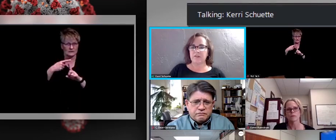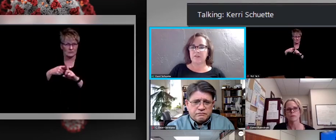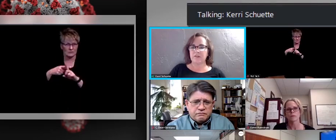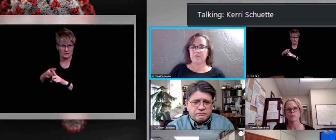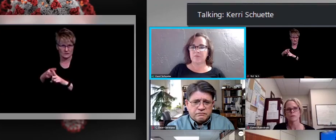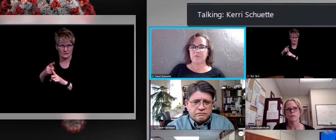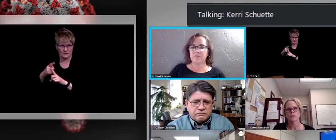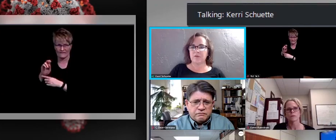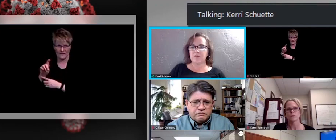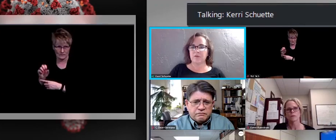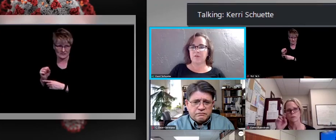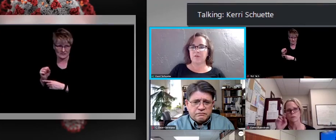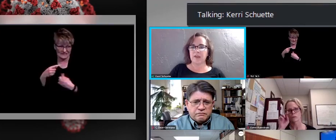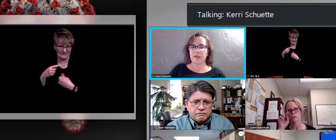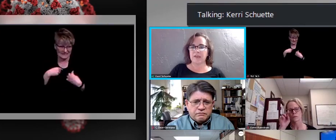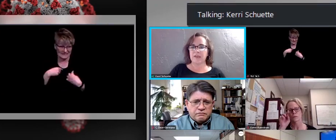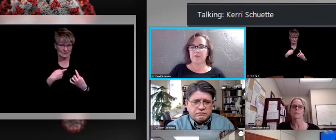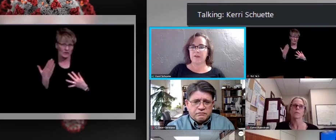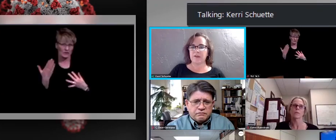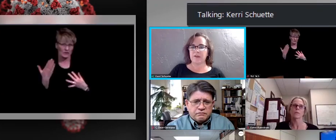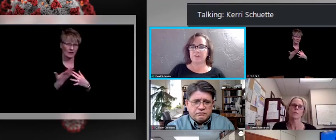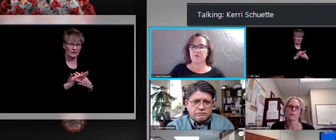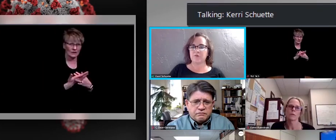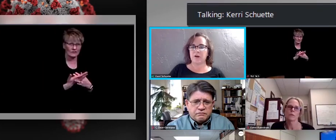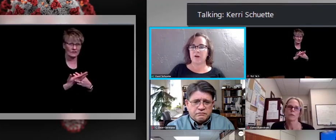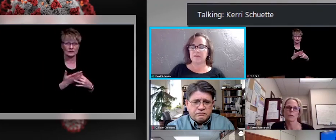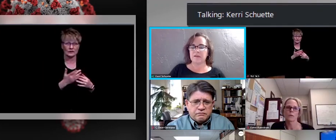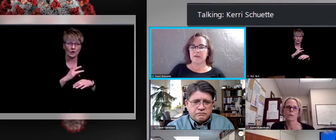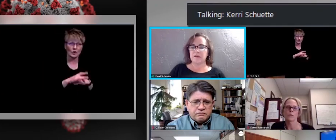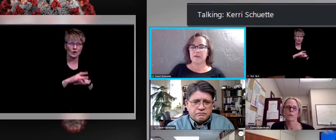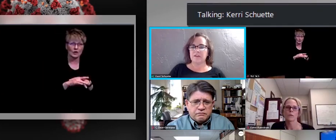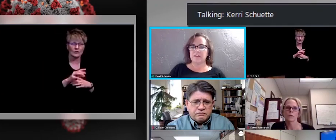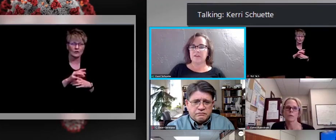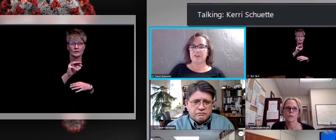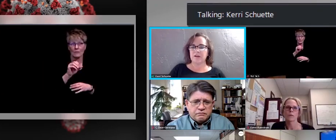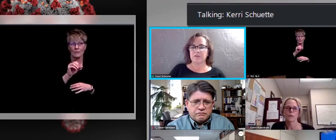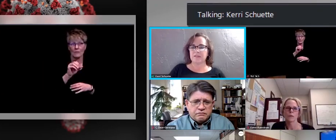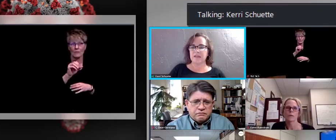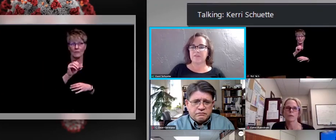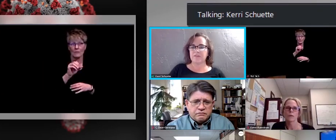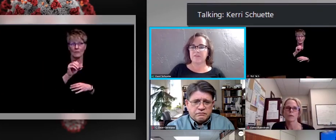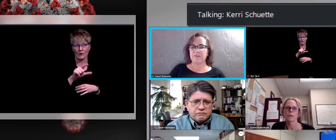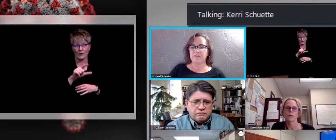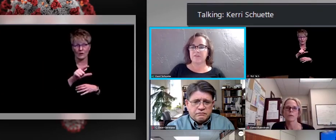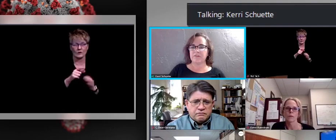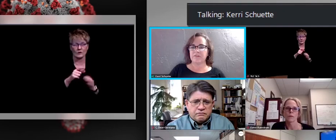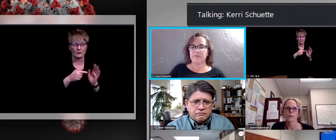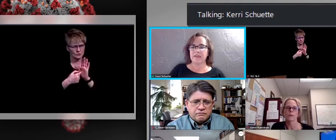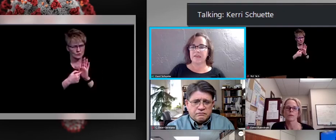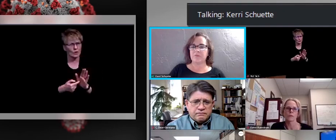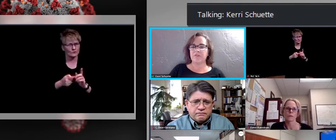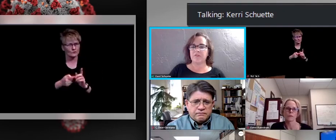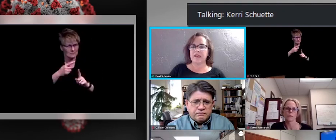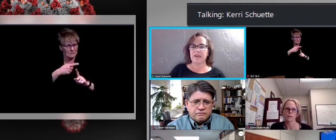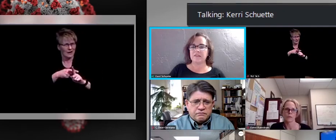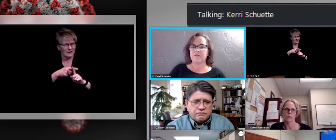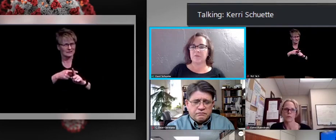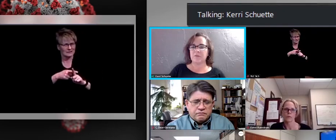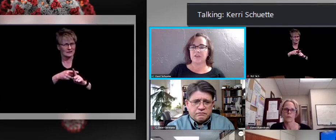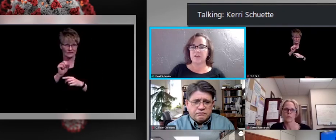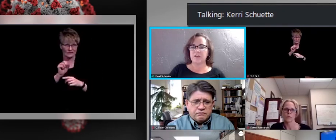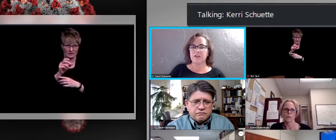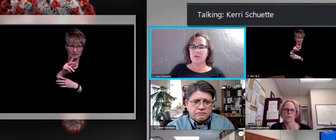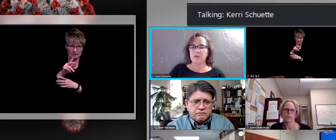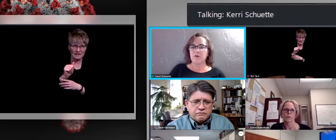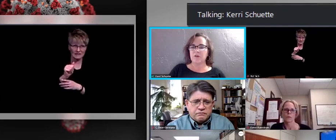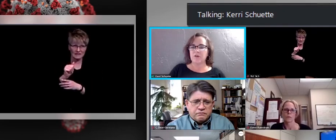early intervention with monoclonal antibody treatment has shown promise, and Shasta County hospitals have this drug in supply, is the county providing this